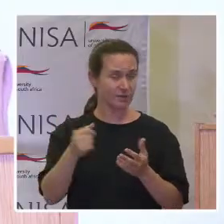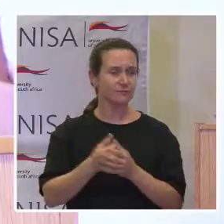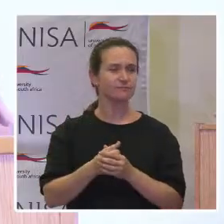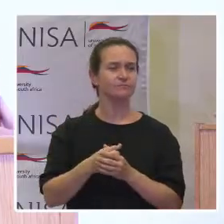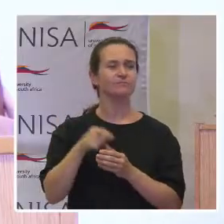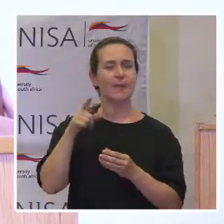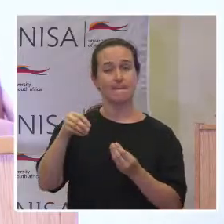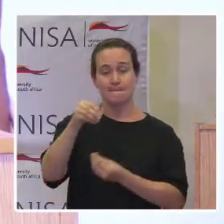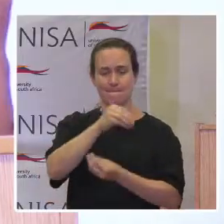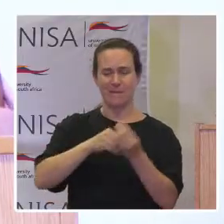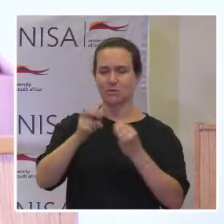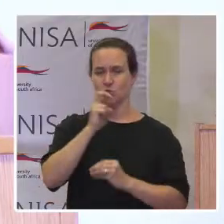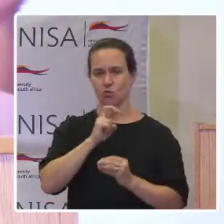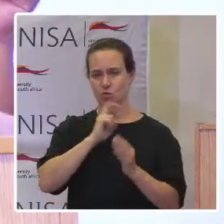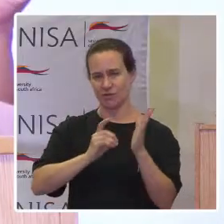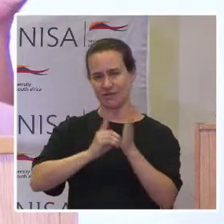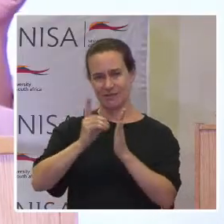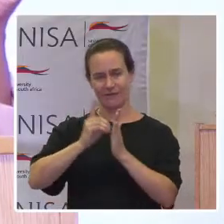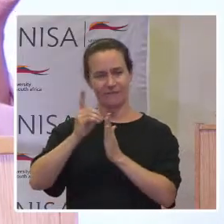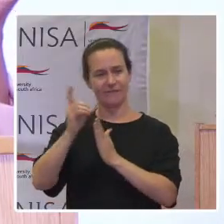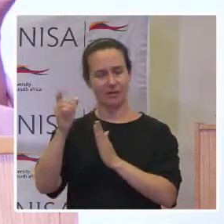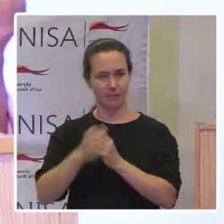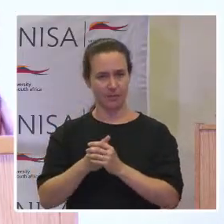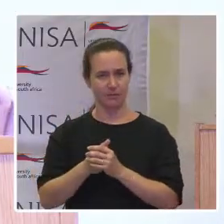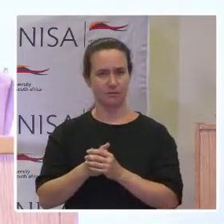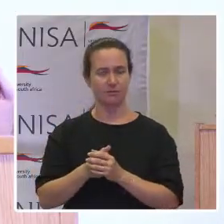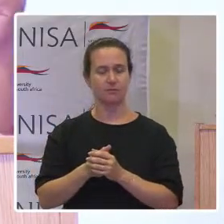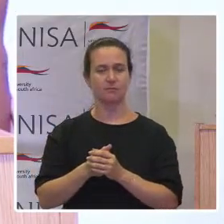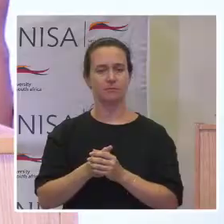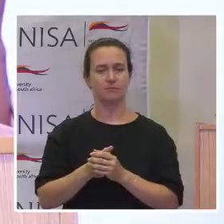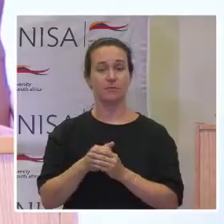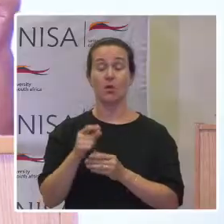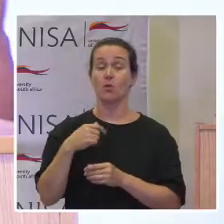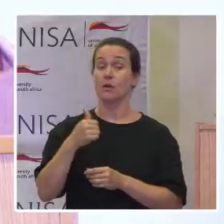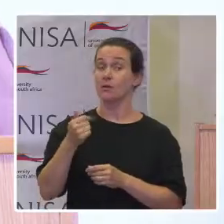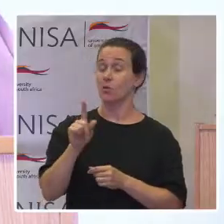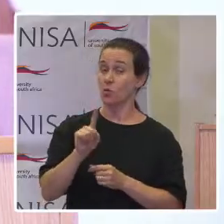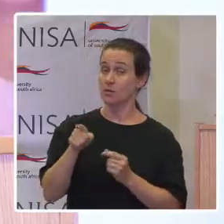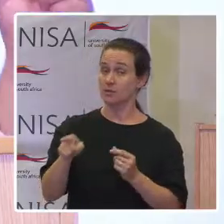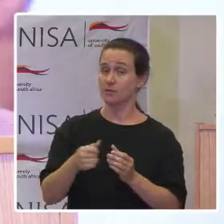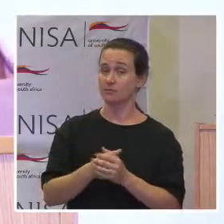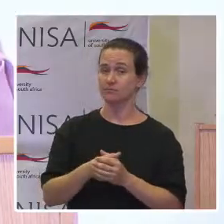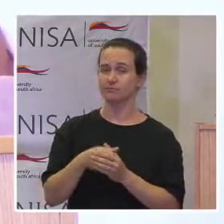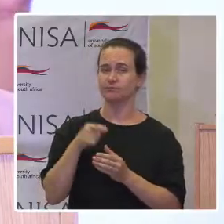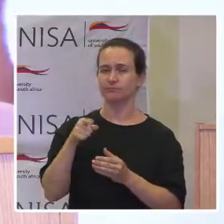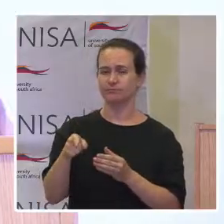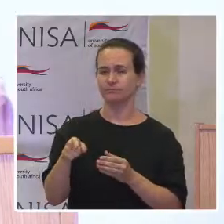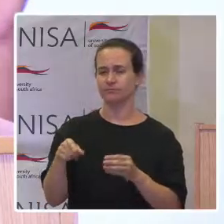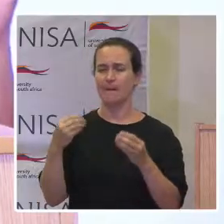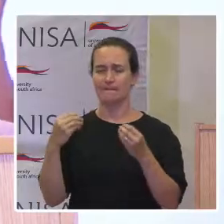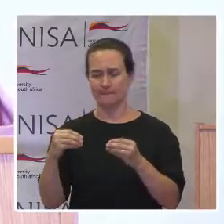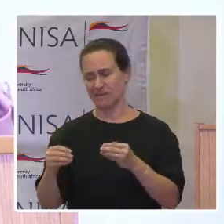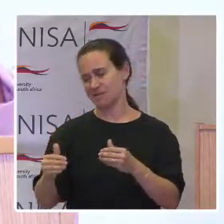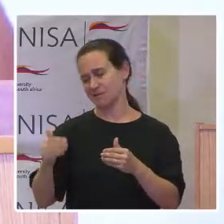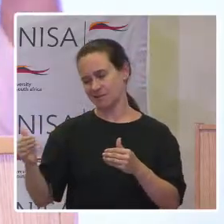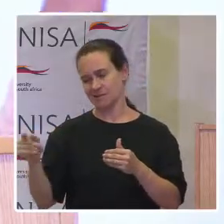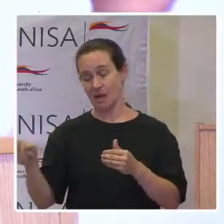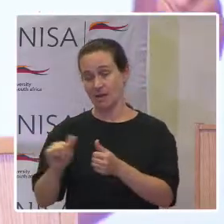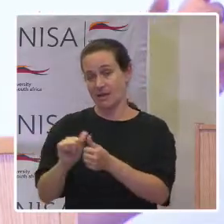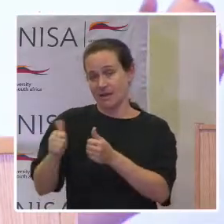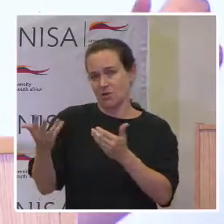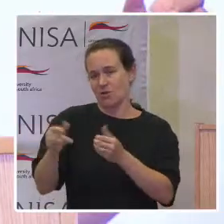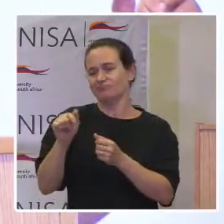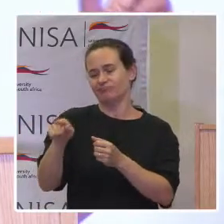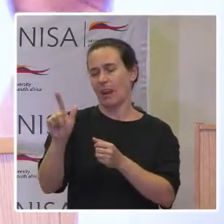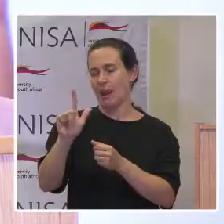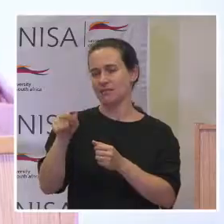Mixed-use development. That is retail development. We are also looking at what? The commercial business sites next to the